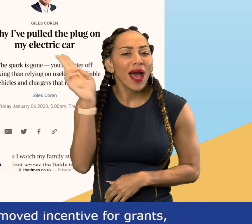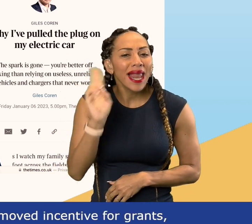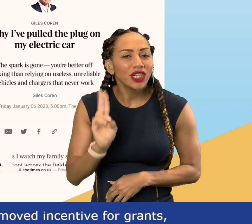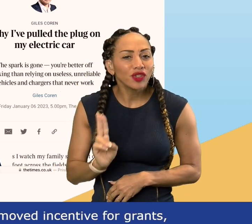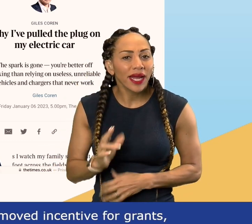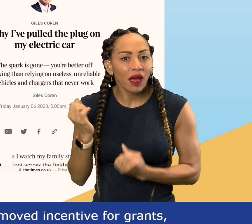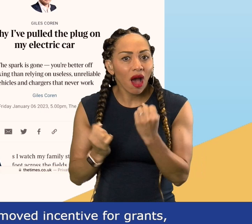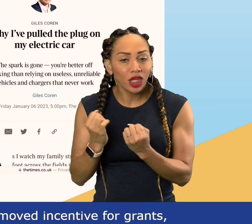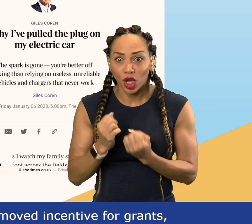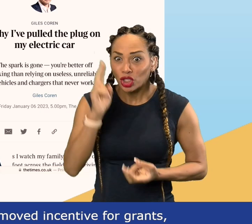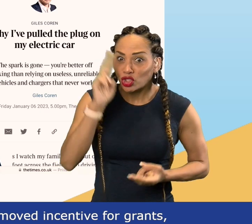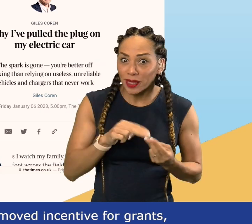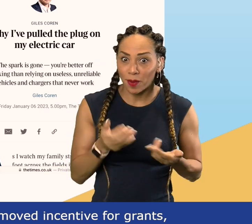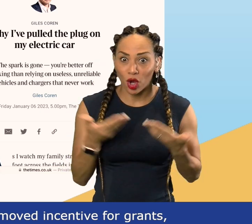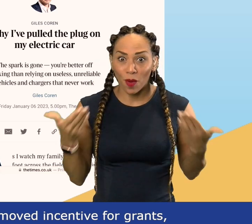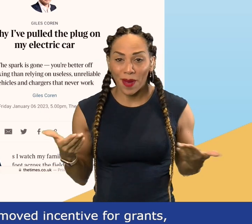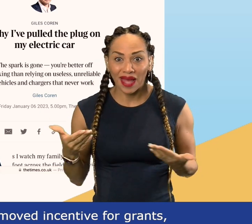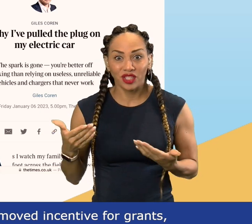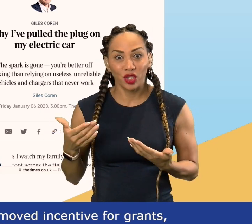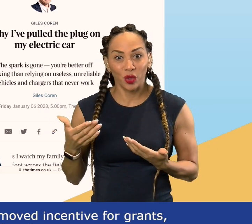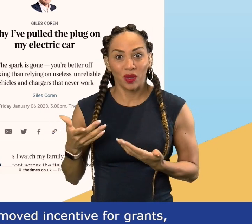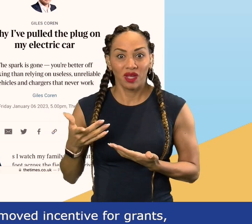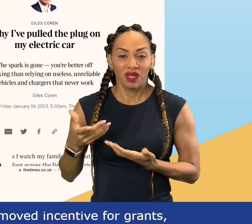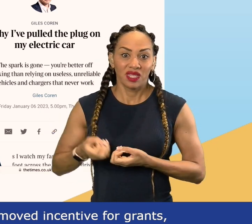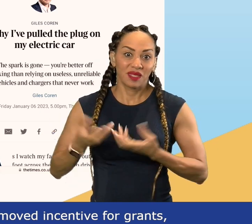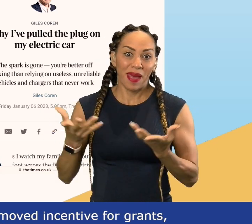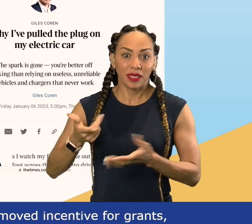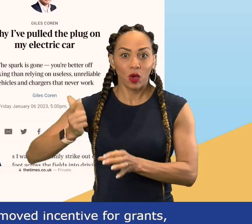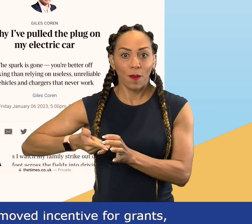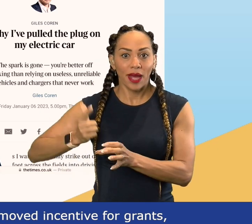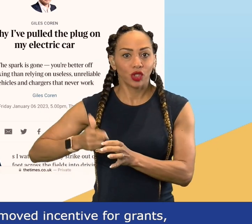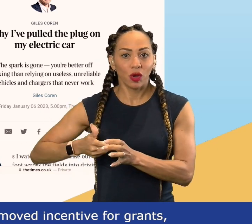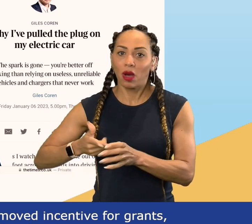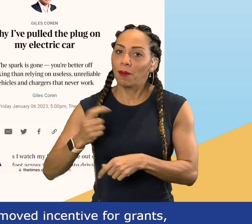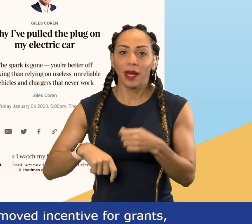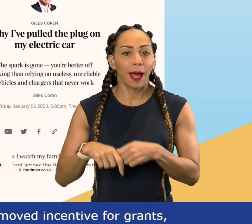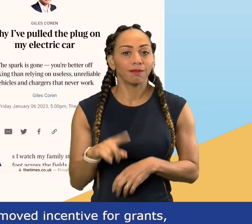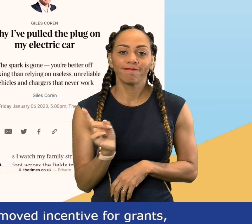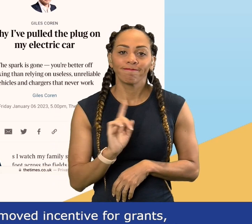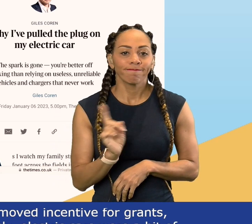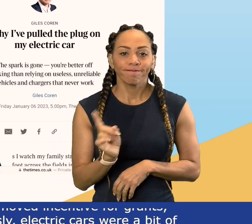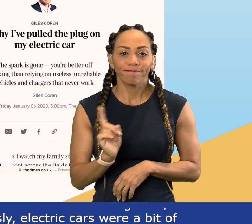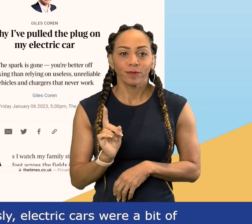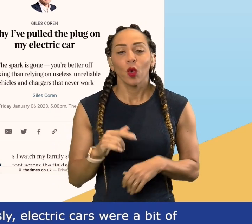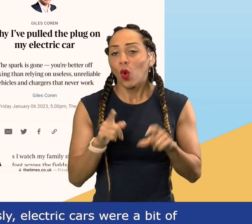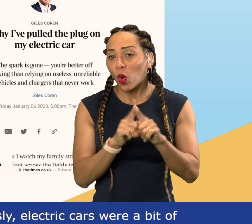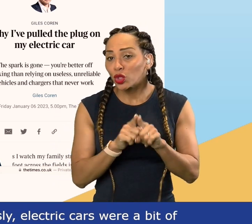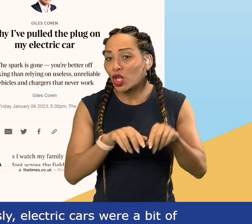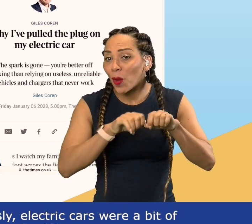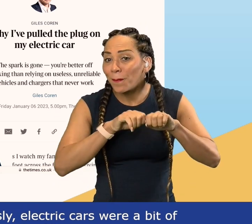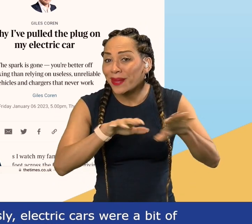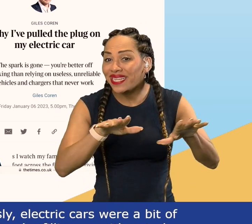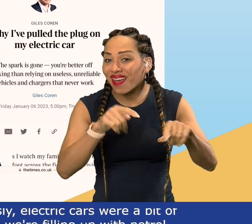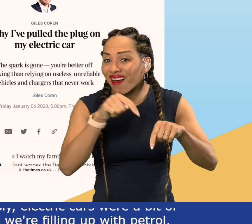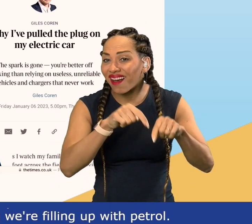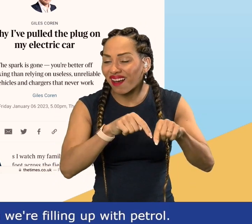run than filling up with petrol, suddenly that was no longer the case. And thirdly, there's been a lot of negative coverage in the mainstream media